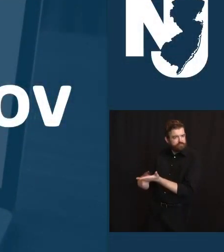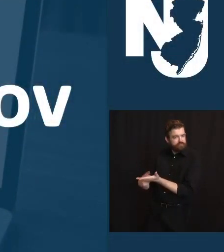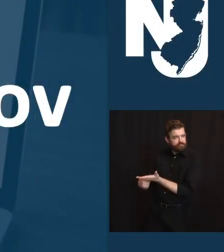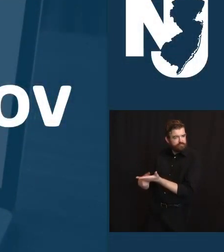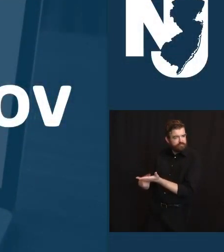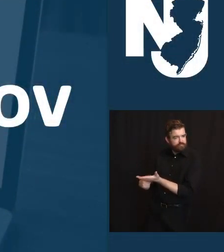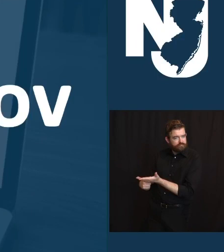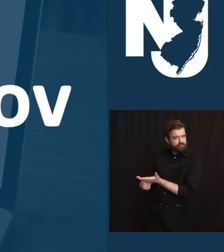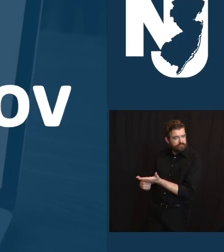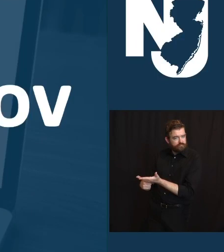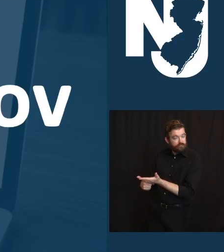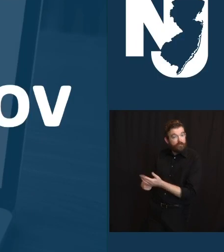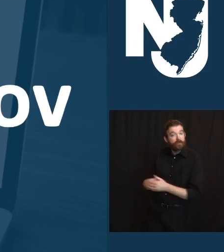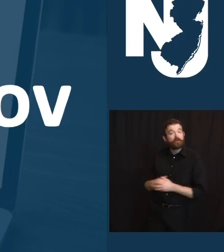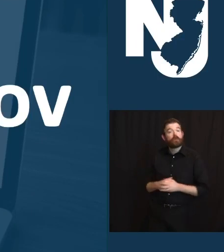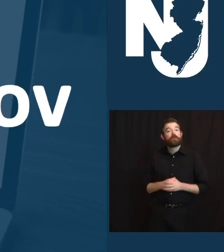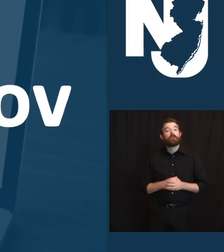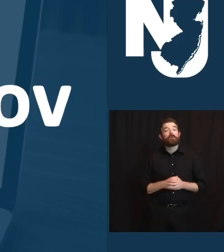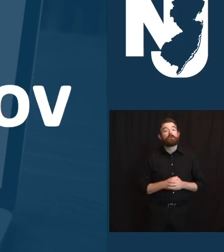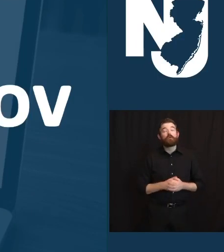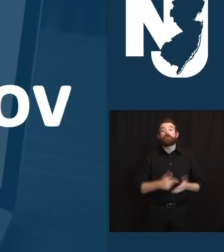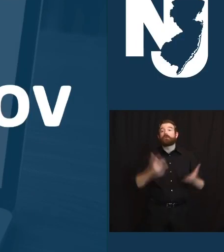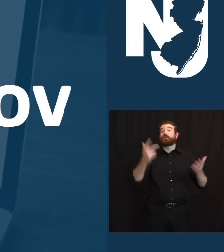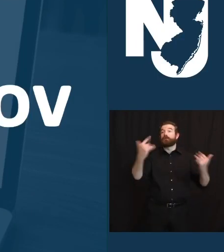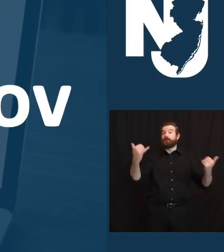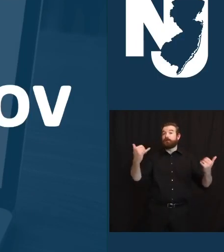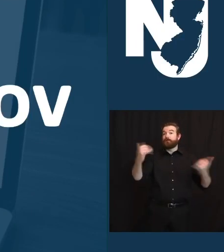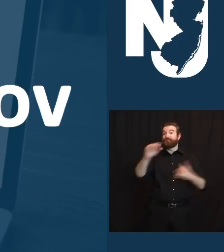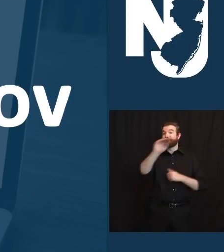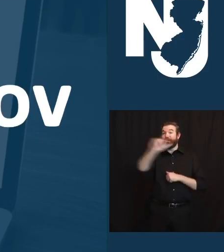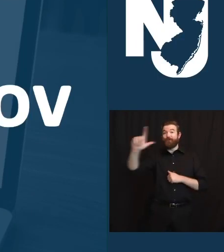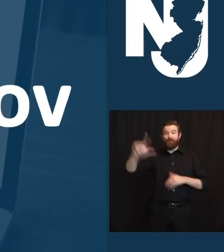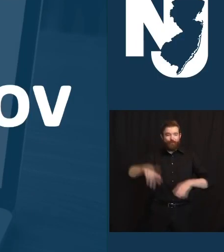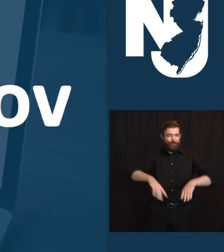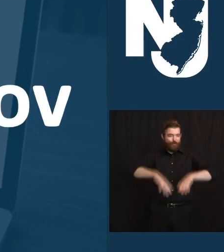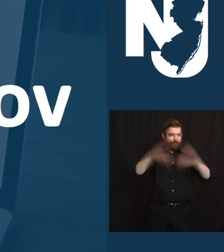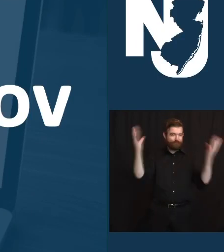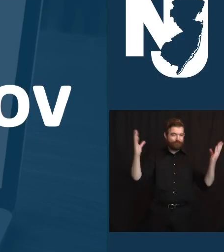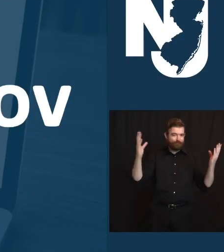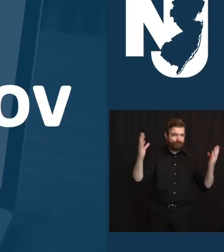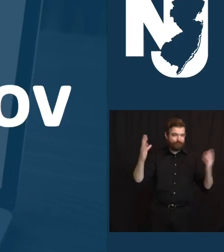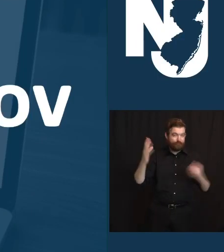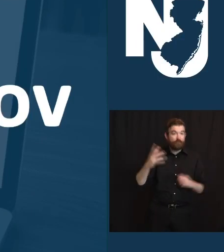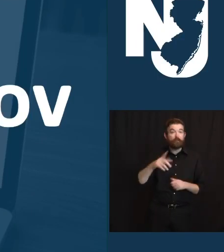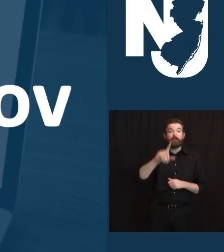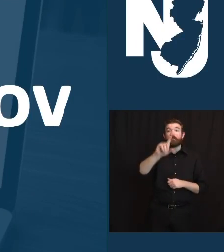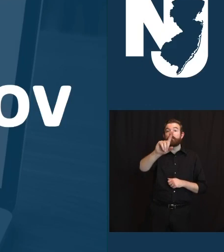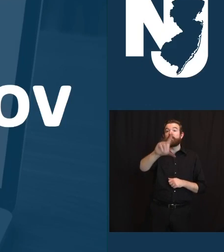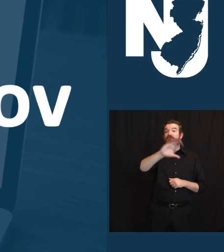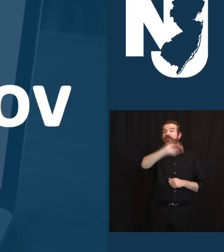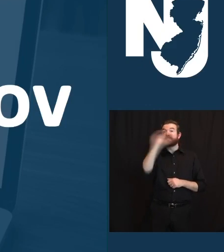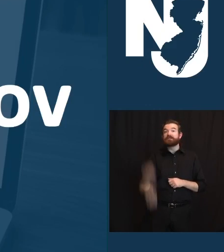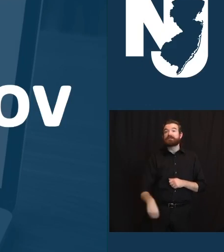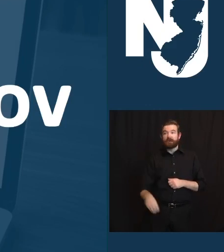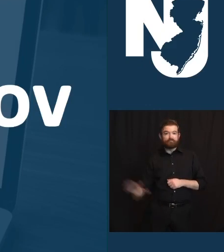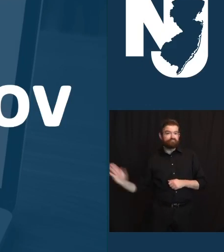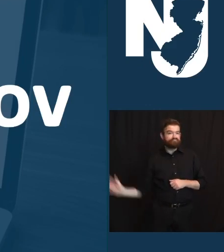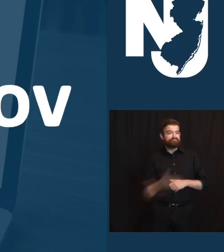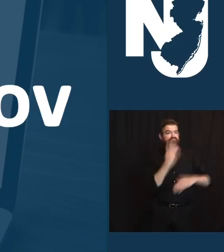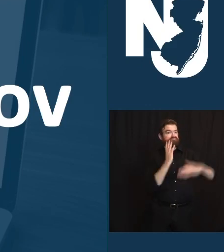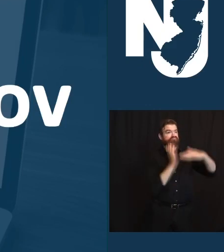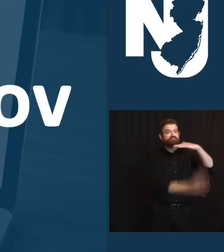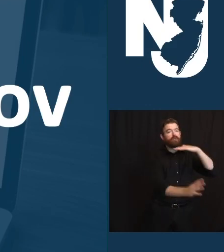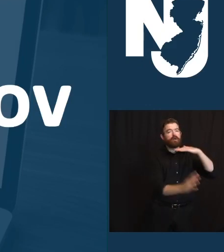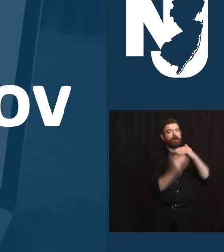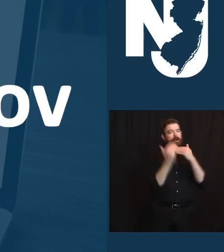are reopening to limited capacity, and we are preparing for the reopenings of outdoor amusement centers as well